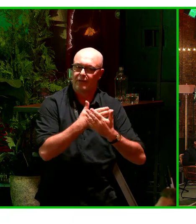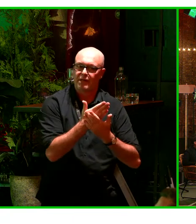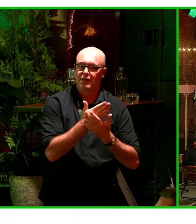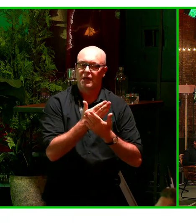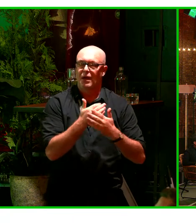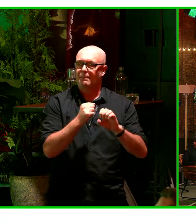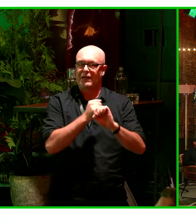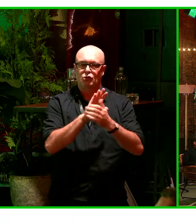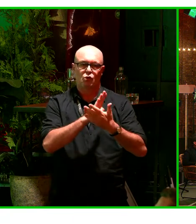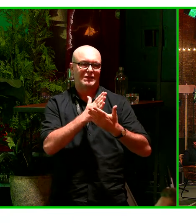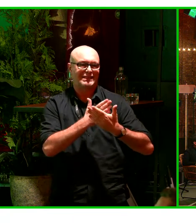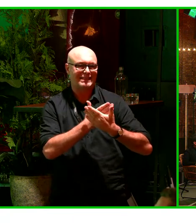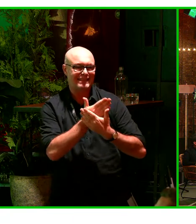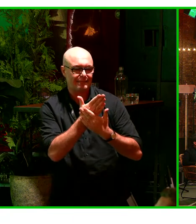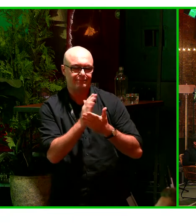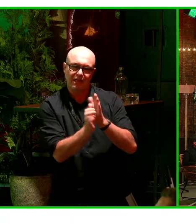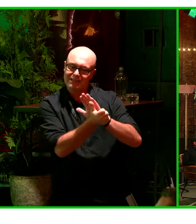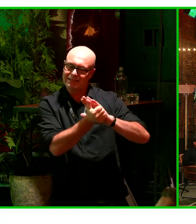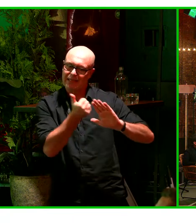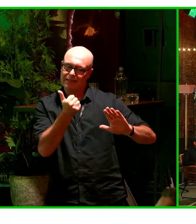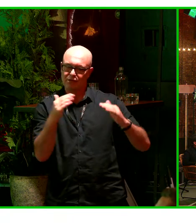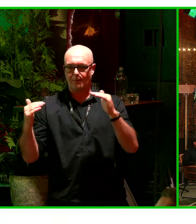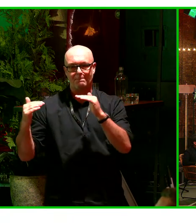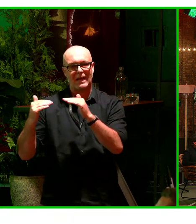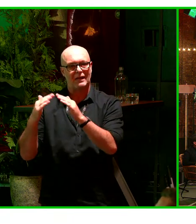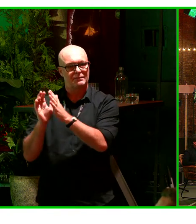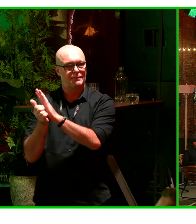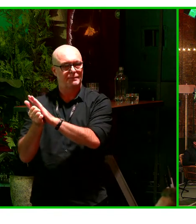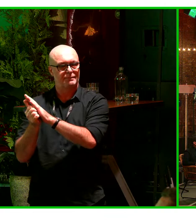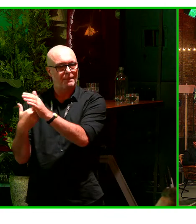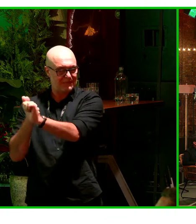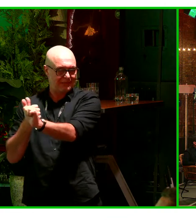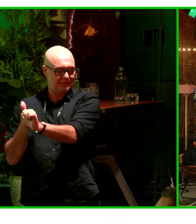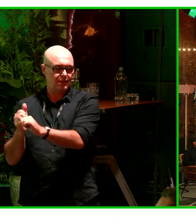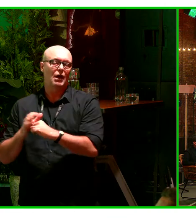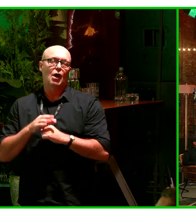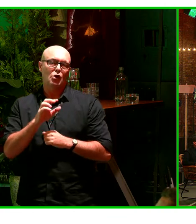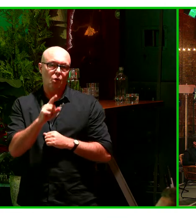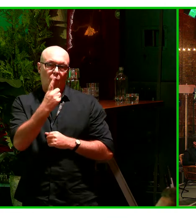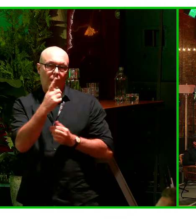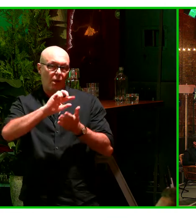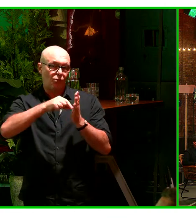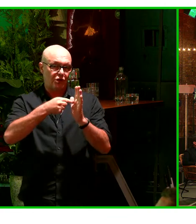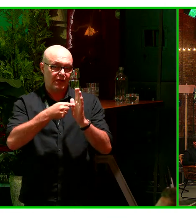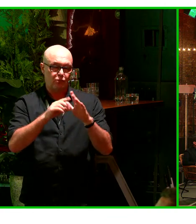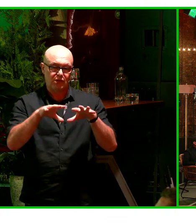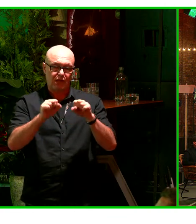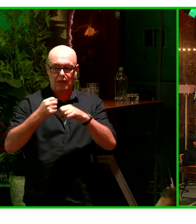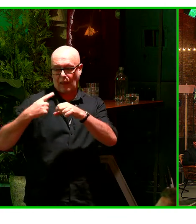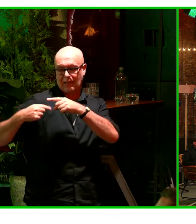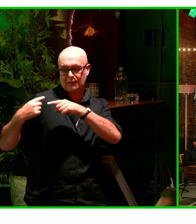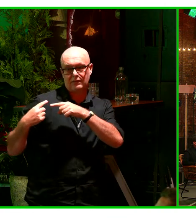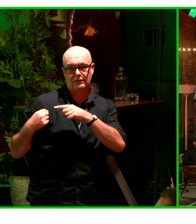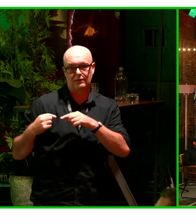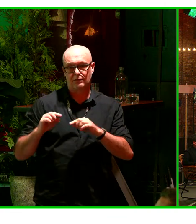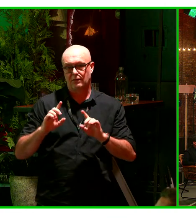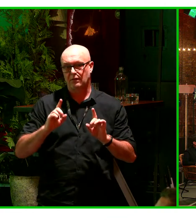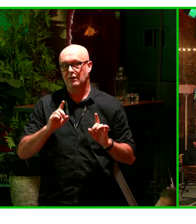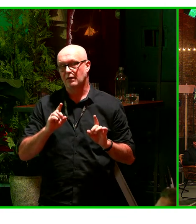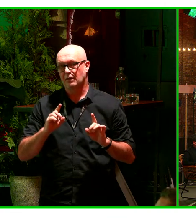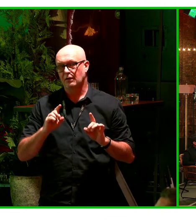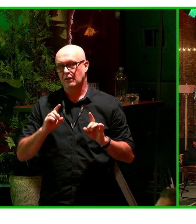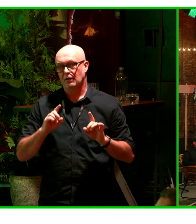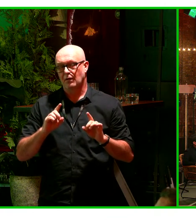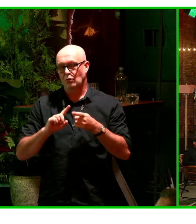their businesses. So one of the projects that we kick-started last year with the